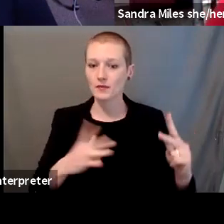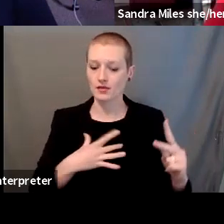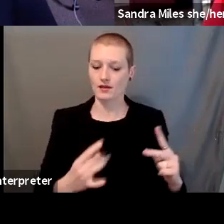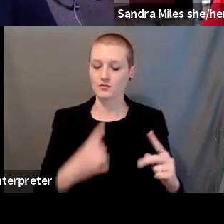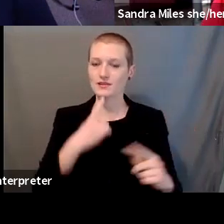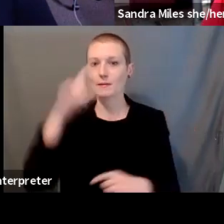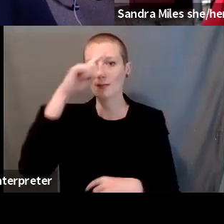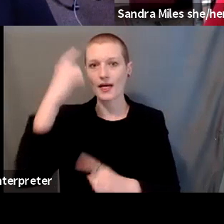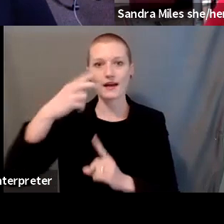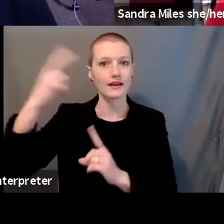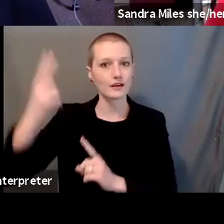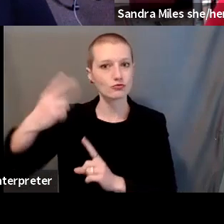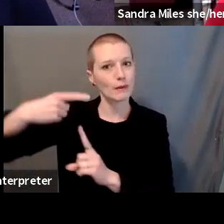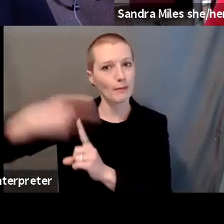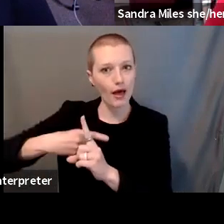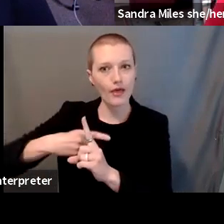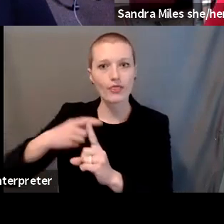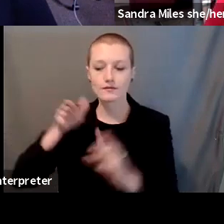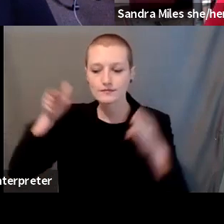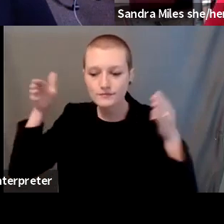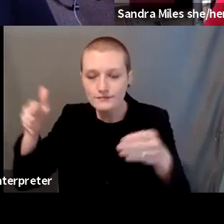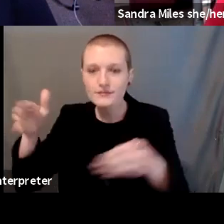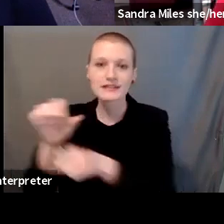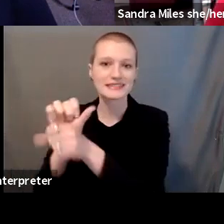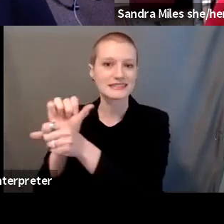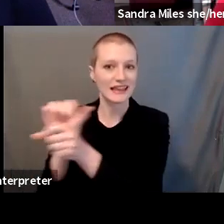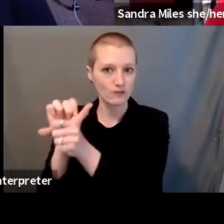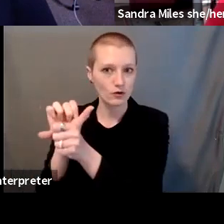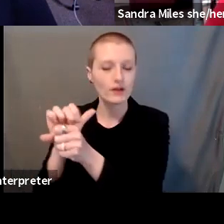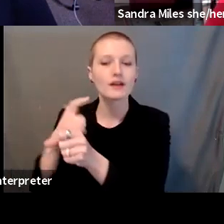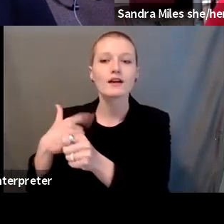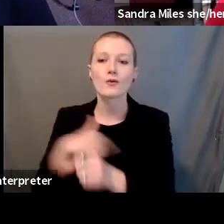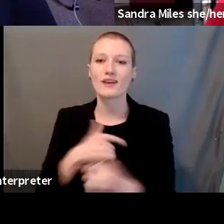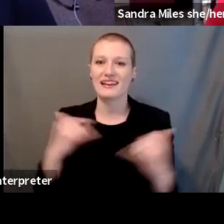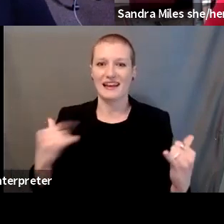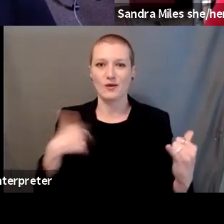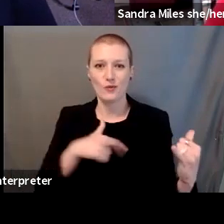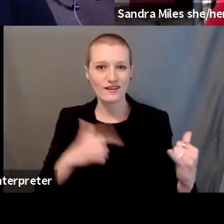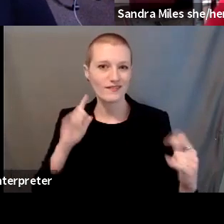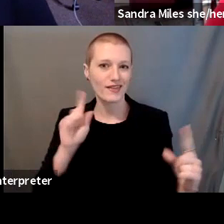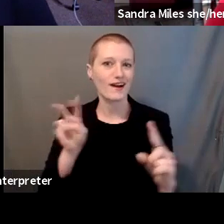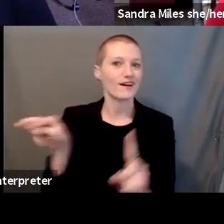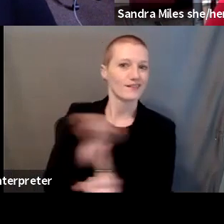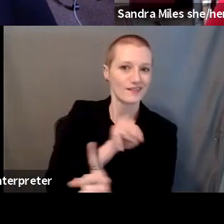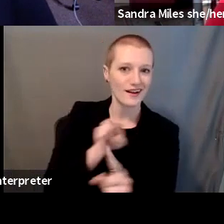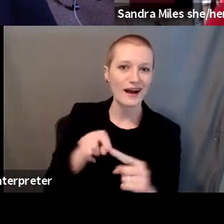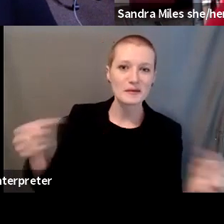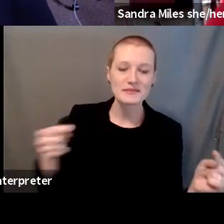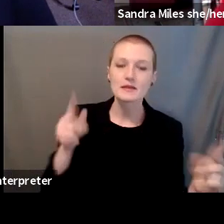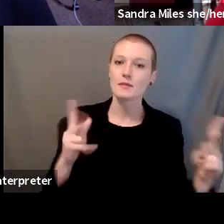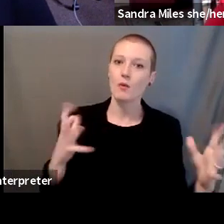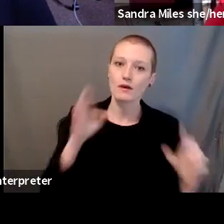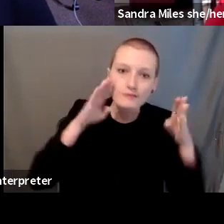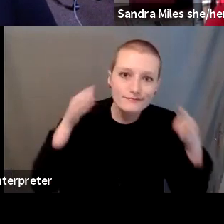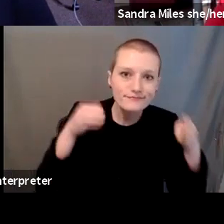Month to talk about slavery. We get the opposite where they just want to talk about the civil rights movement. So we know that, as you